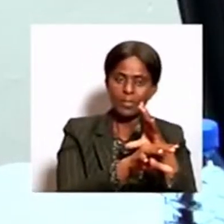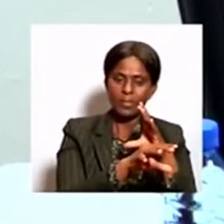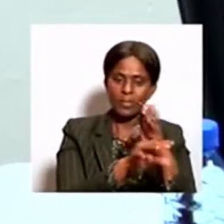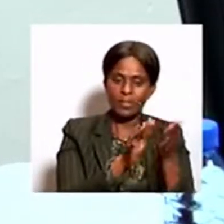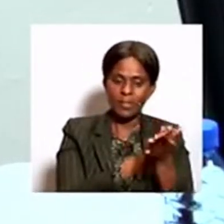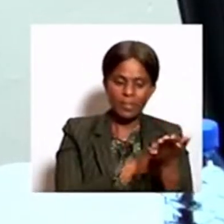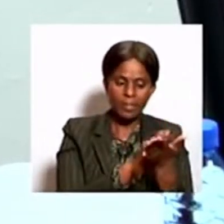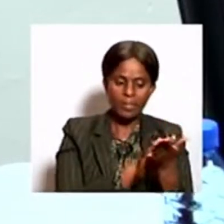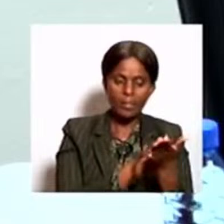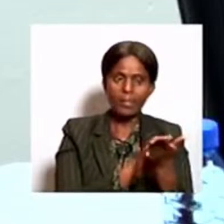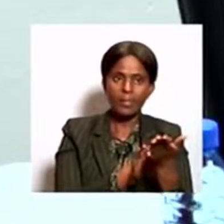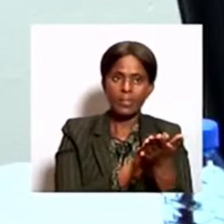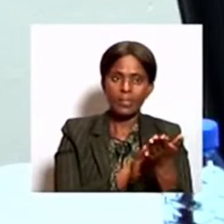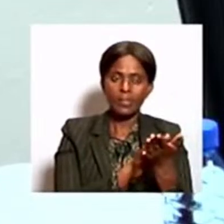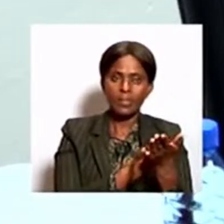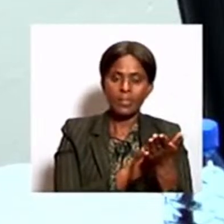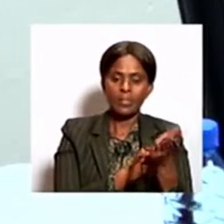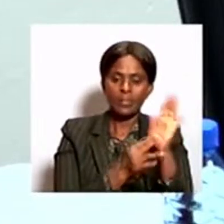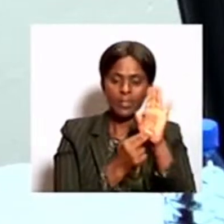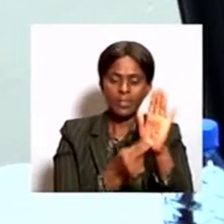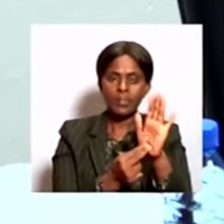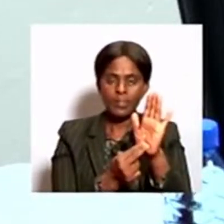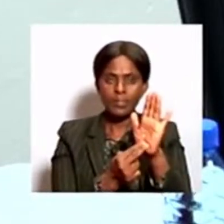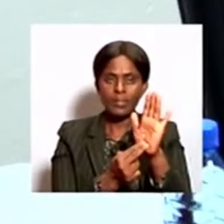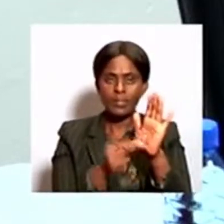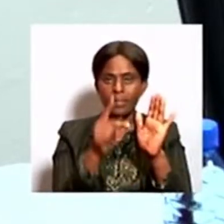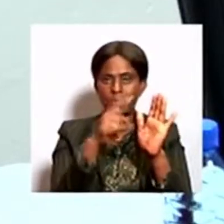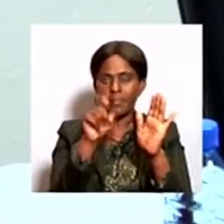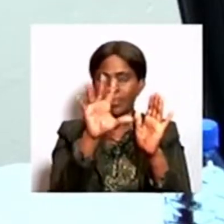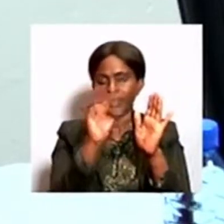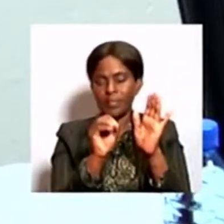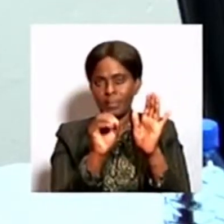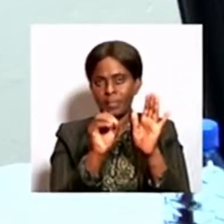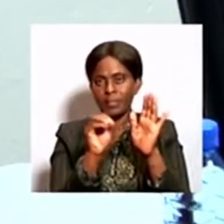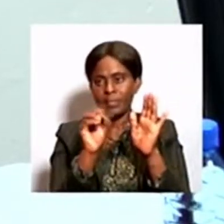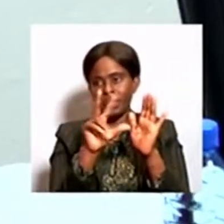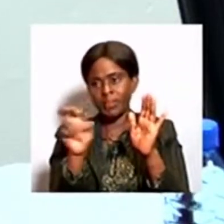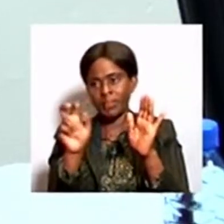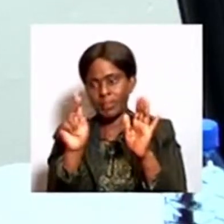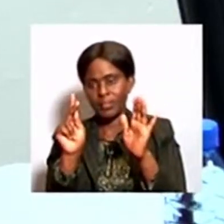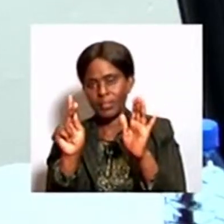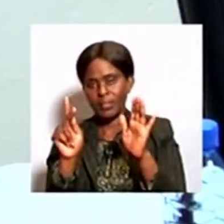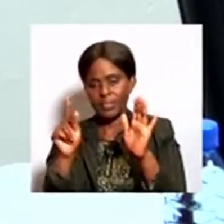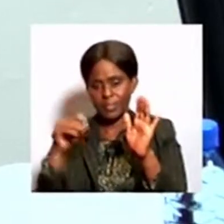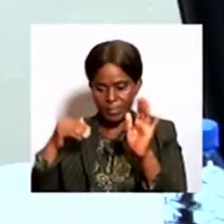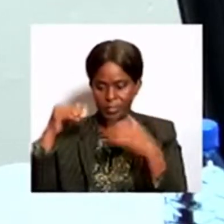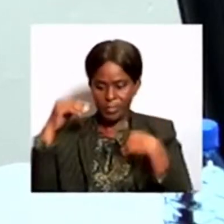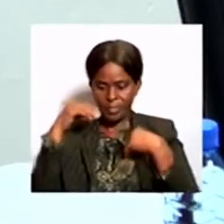carbon where you indicate 150. The 300 kwacha is